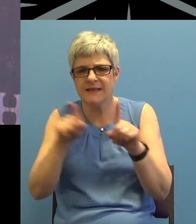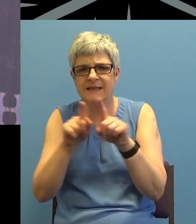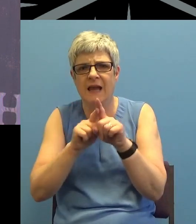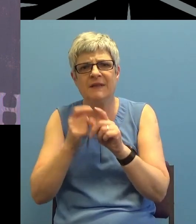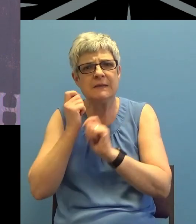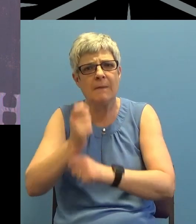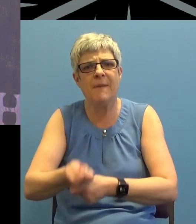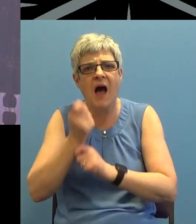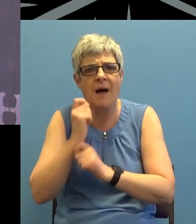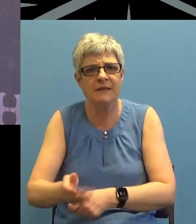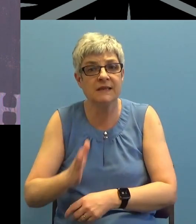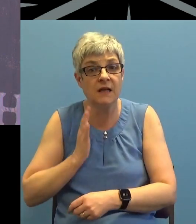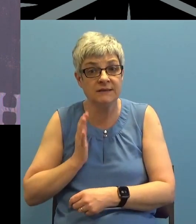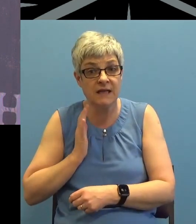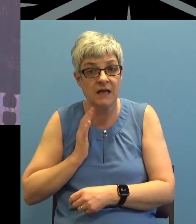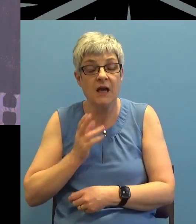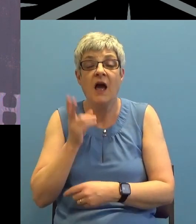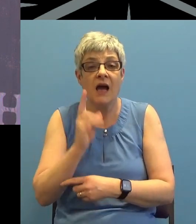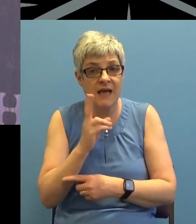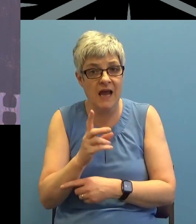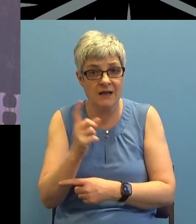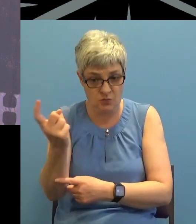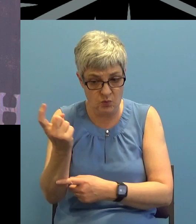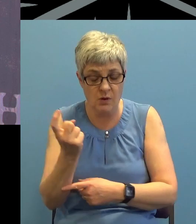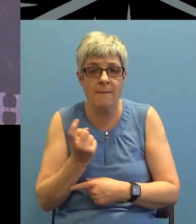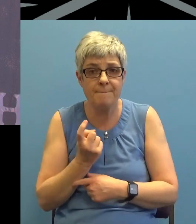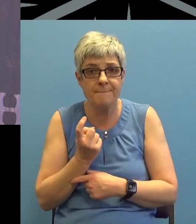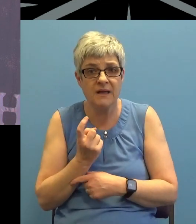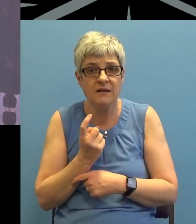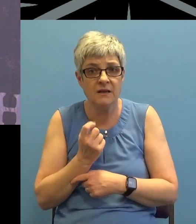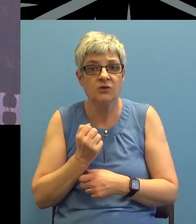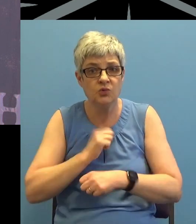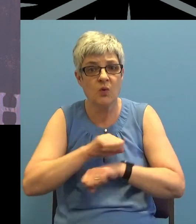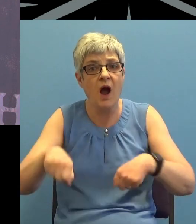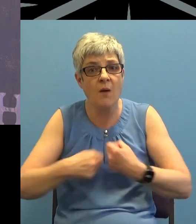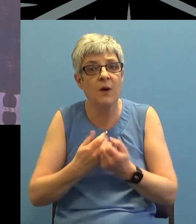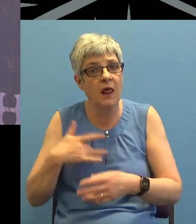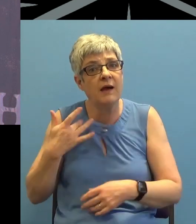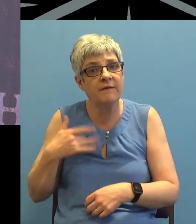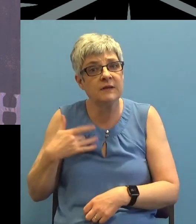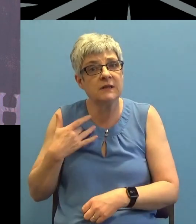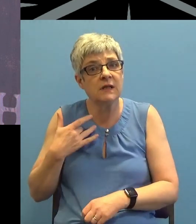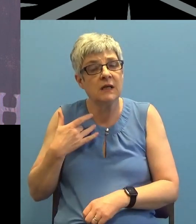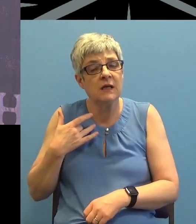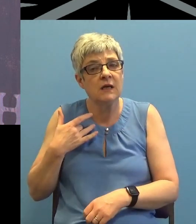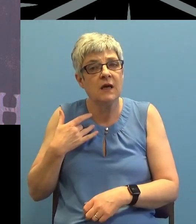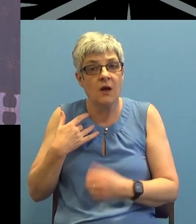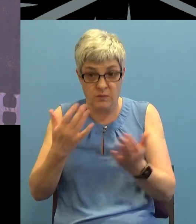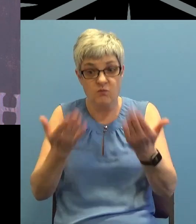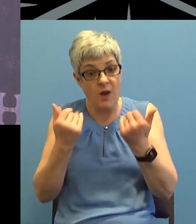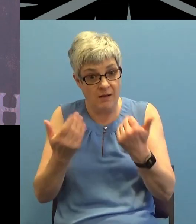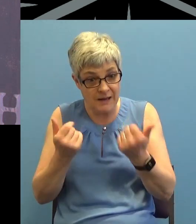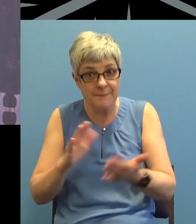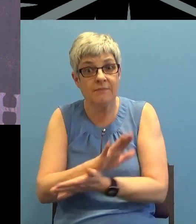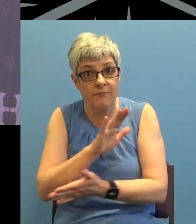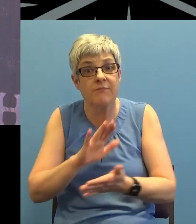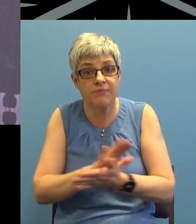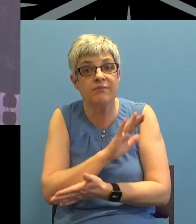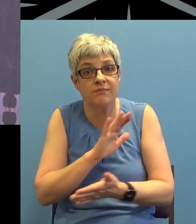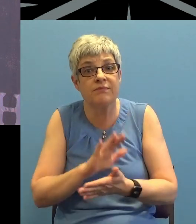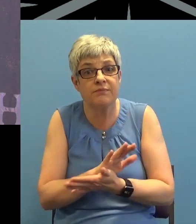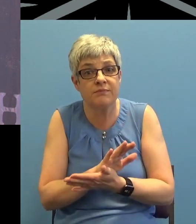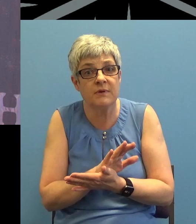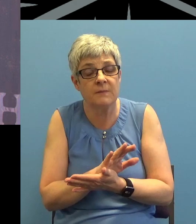on that Palm Sunday, again you come into our lives and we have welcomed you with gladness.